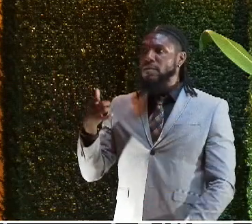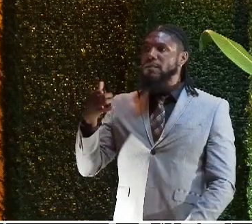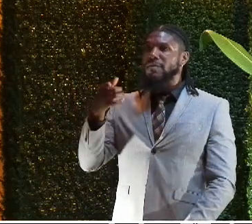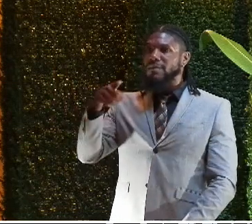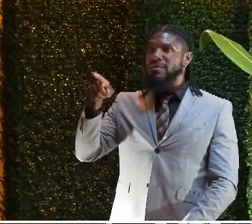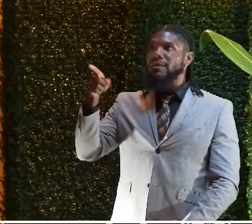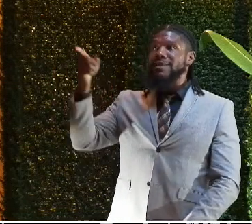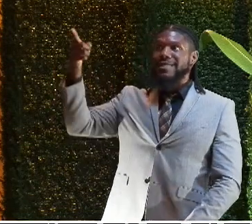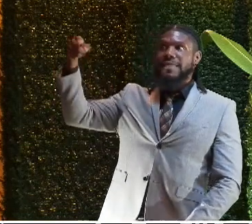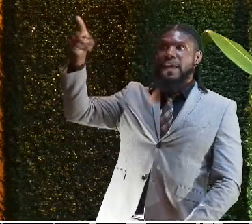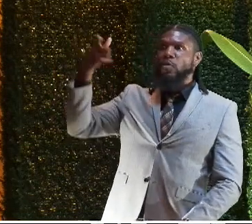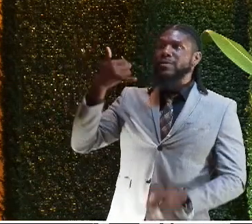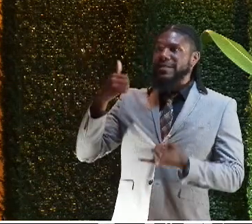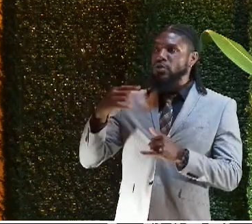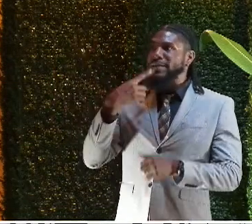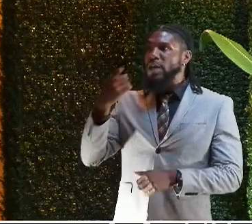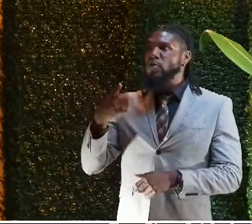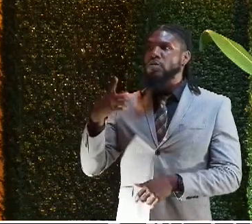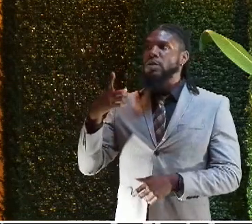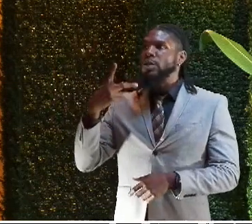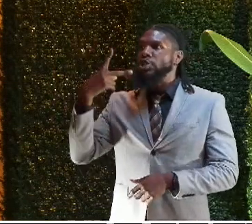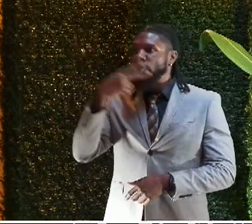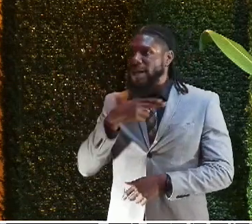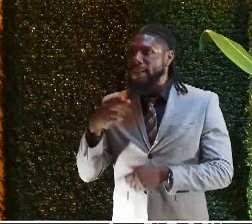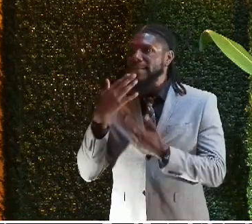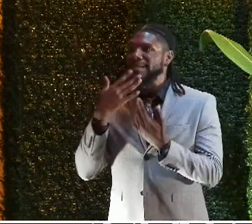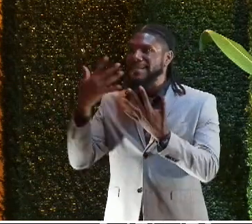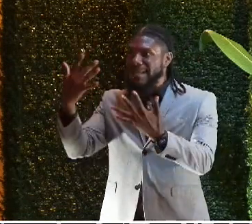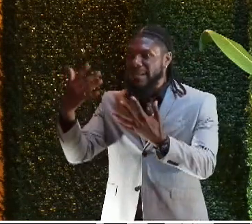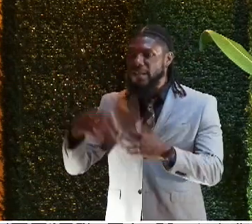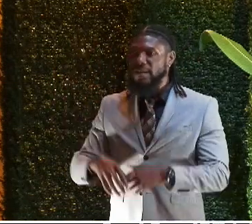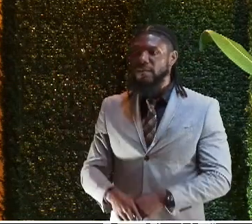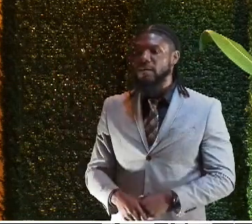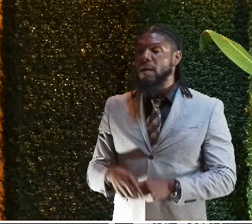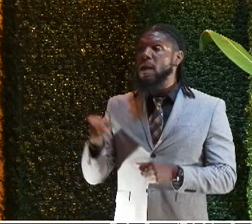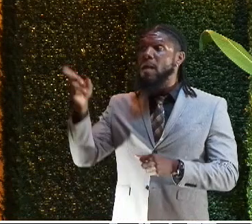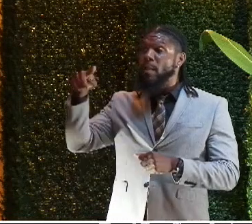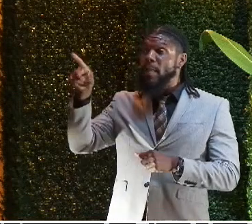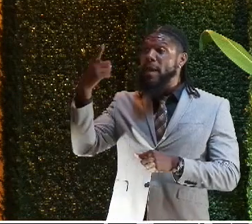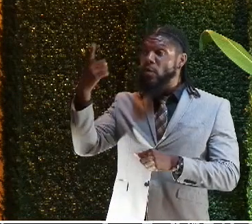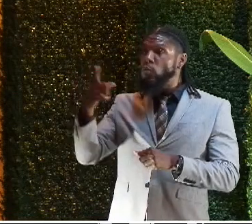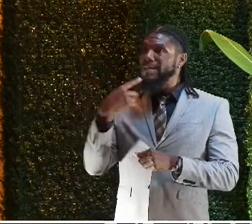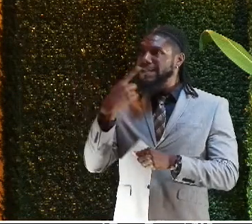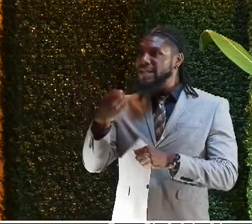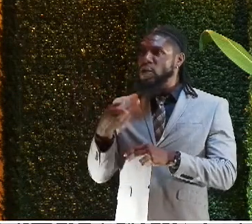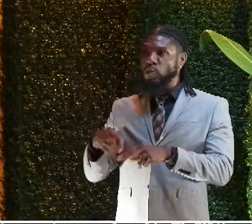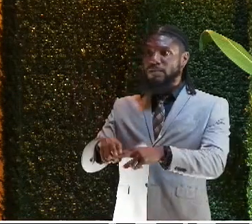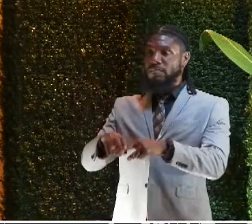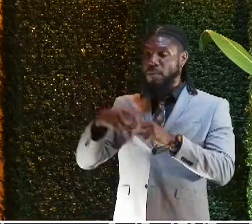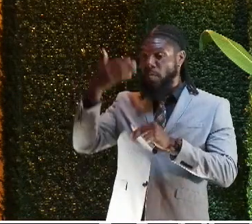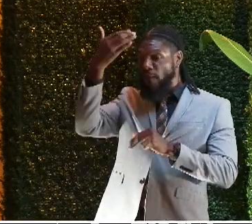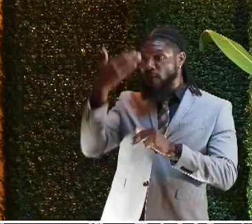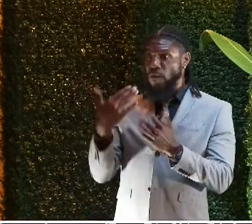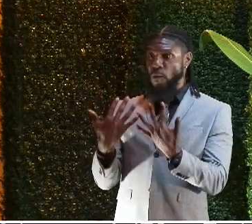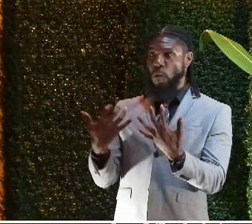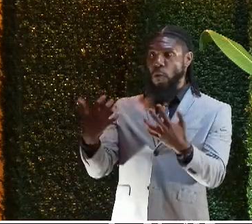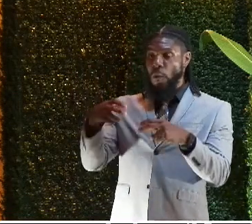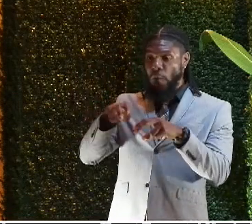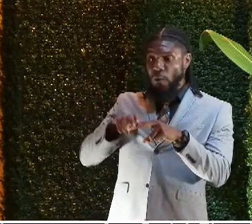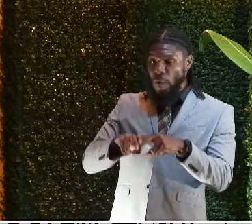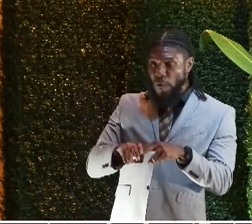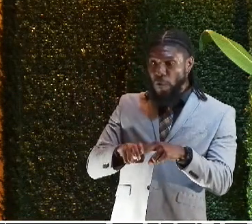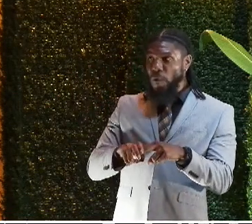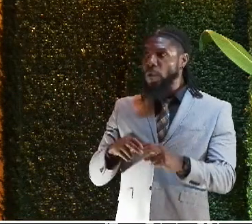sing. They will still sit you front row at the gig and gag you,